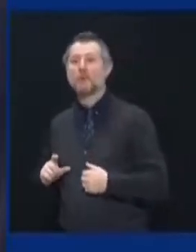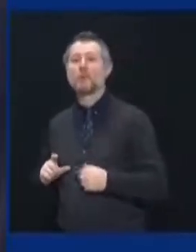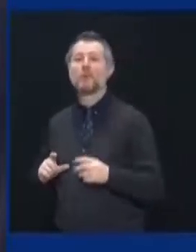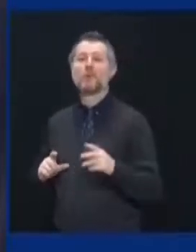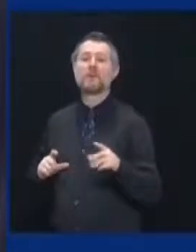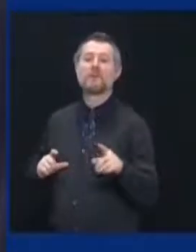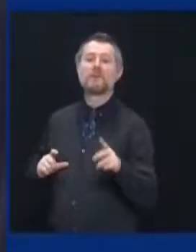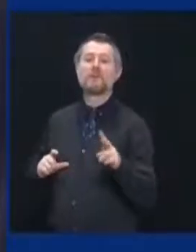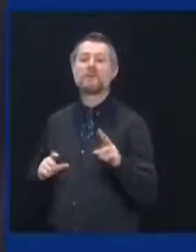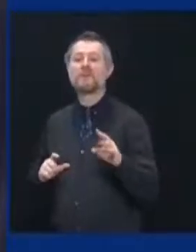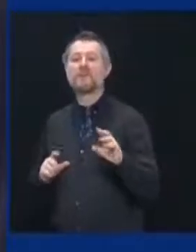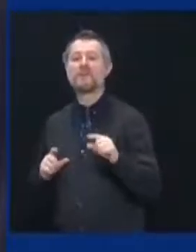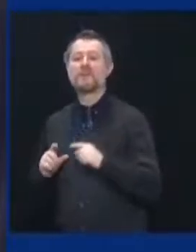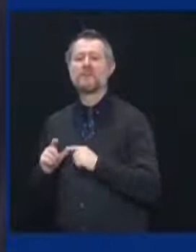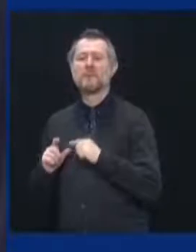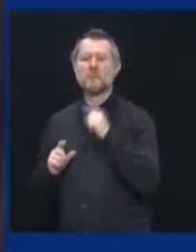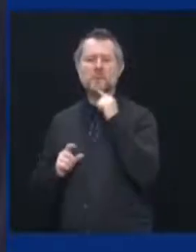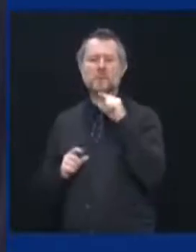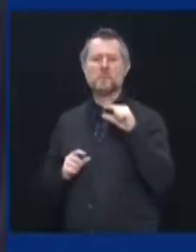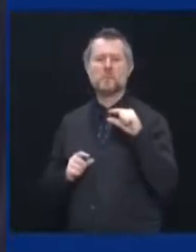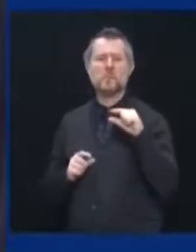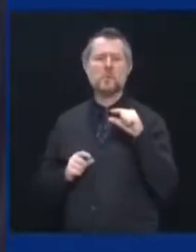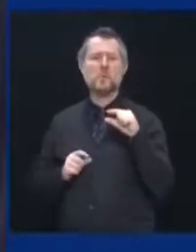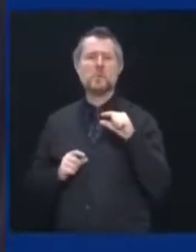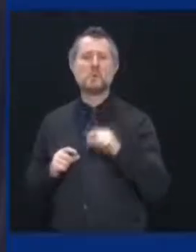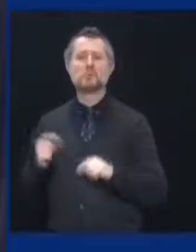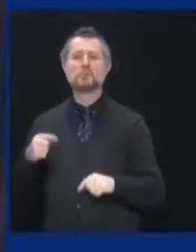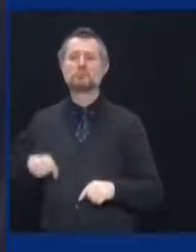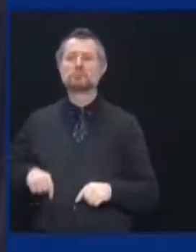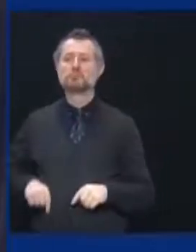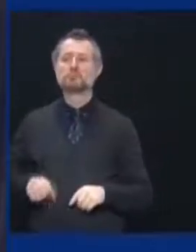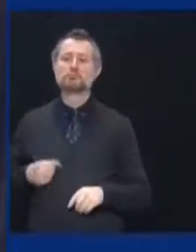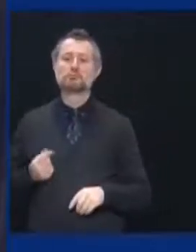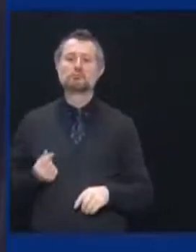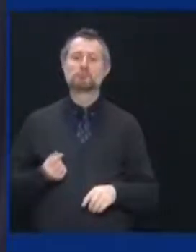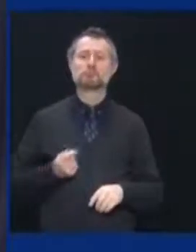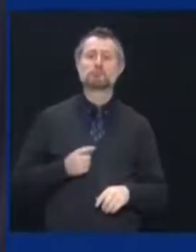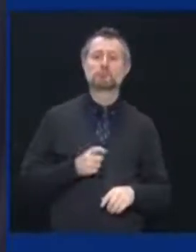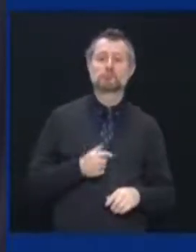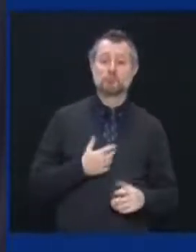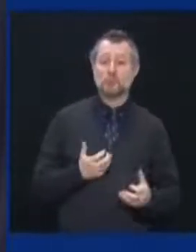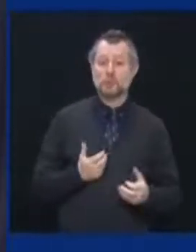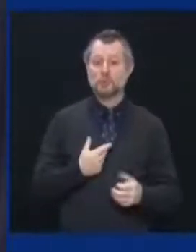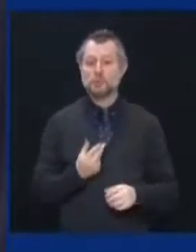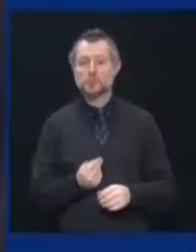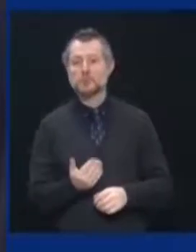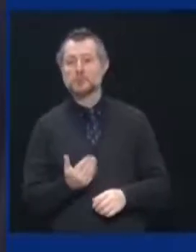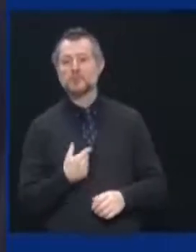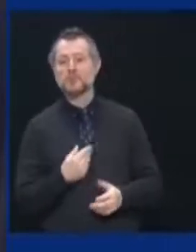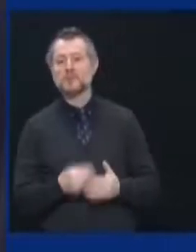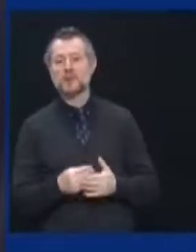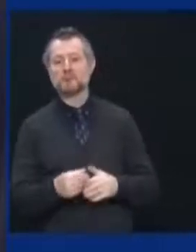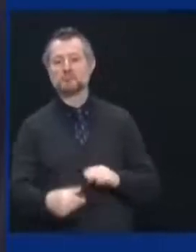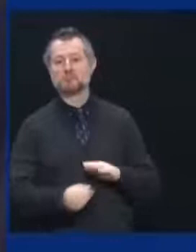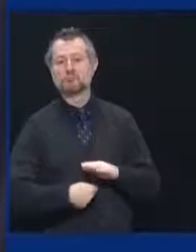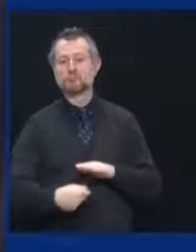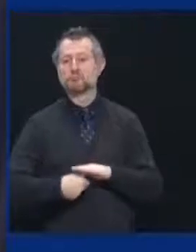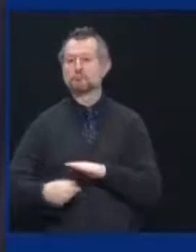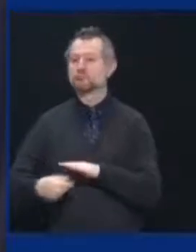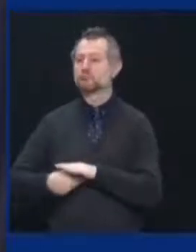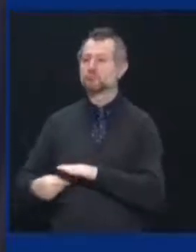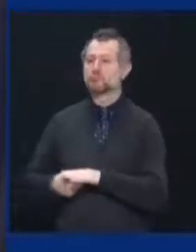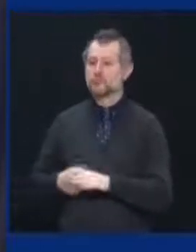these are tiny vials, right? A vial has 10, 11 doses in it. You'll see